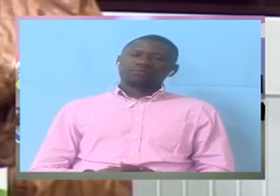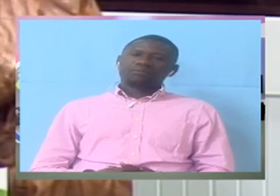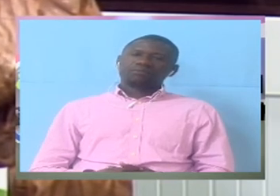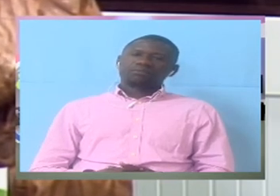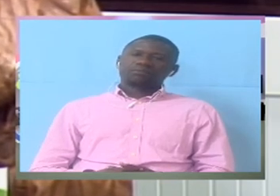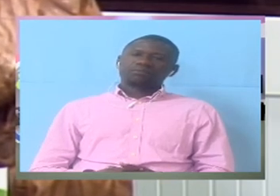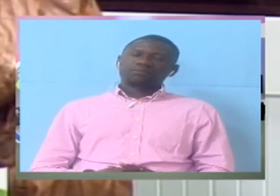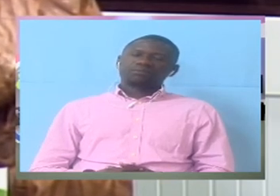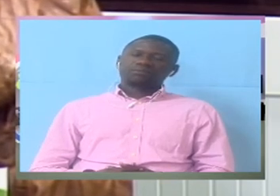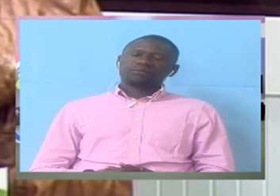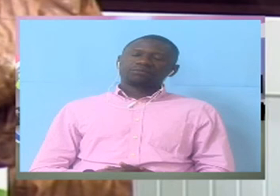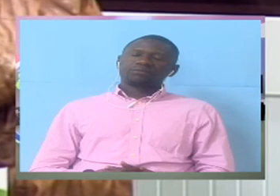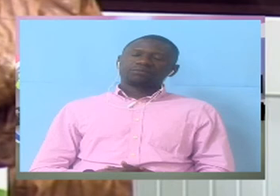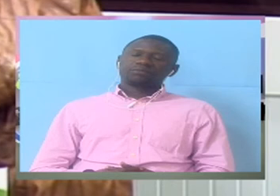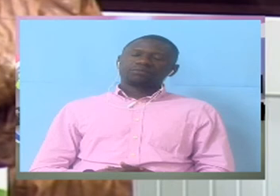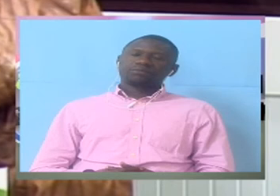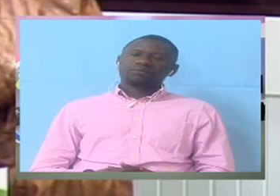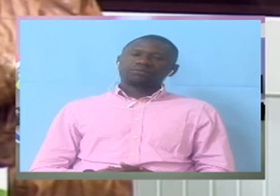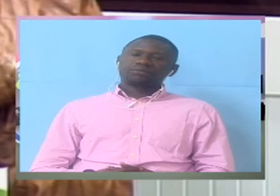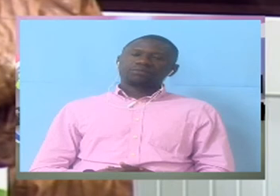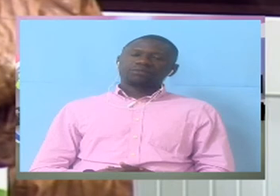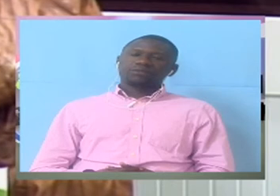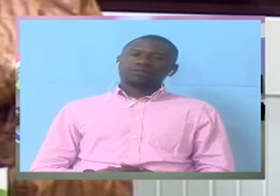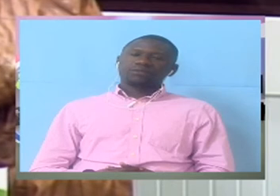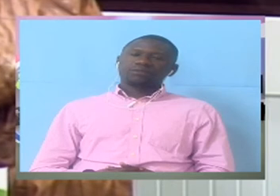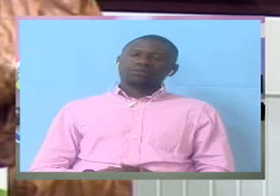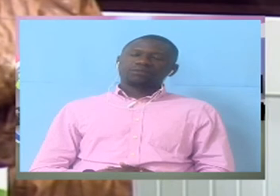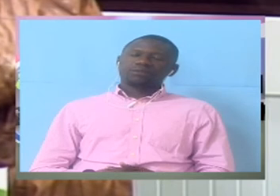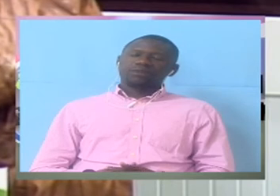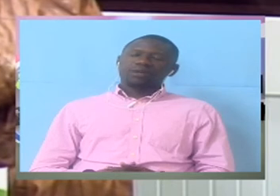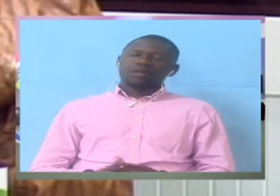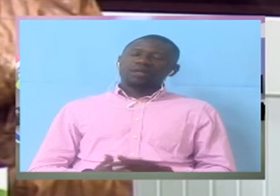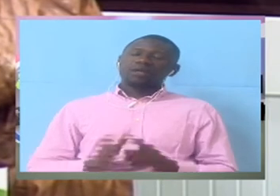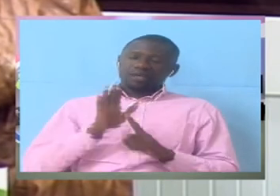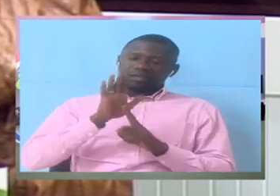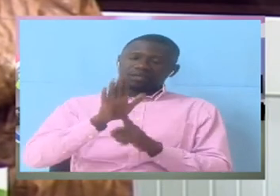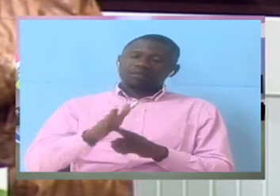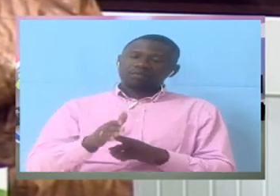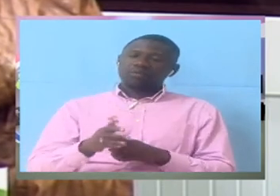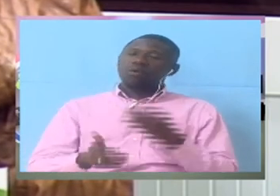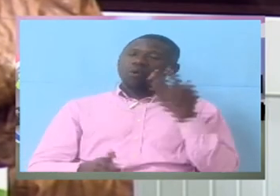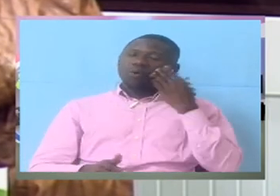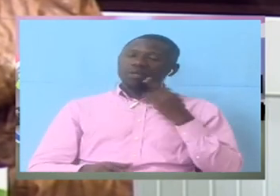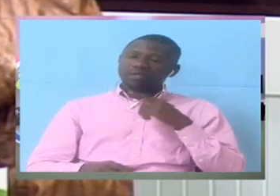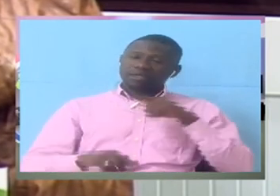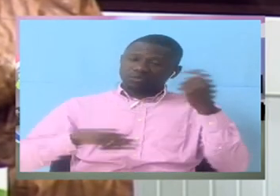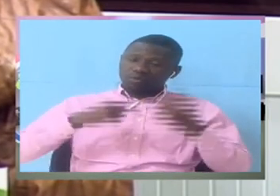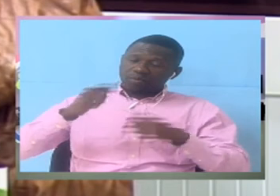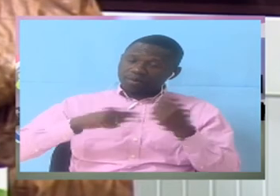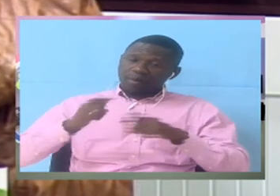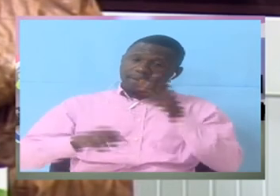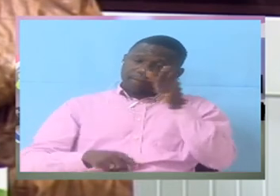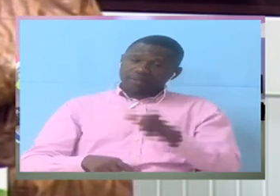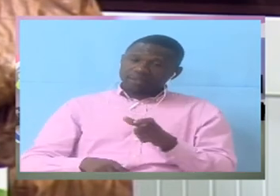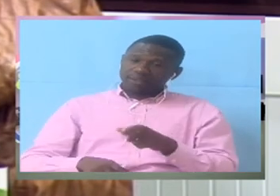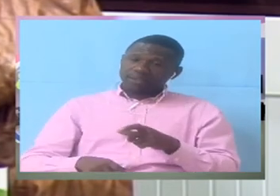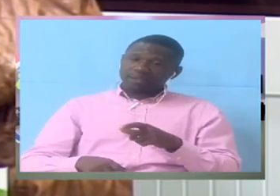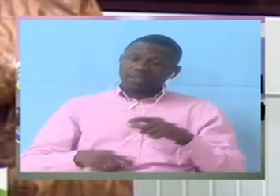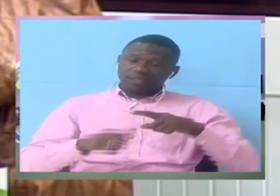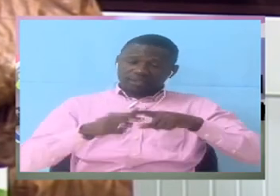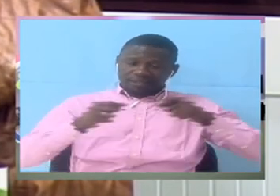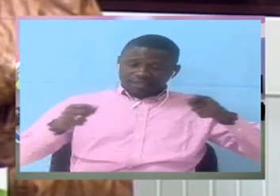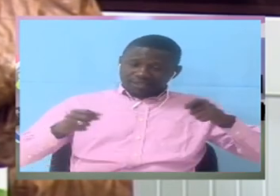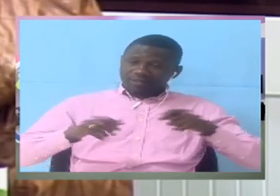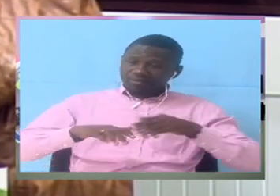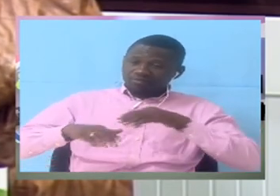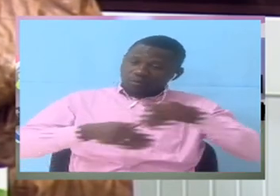When the drummer's feet is on the stick that they used to beat, the drum does not make noise. You can't